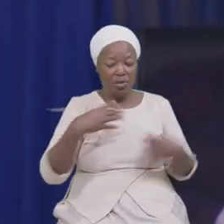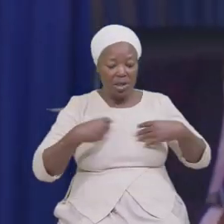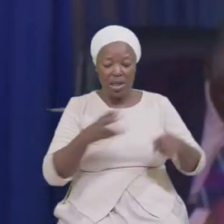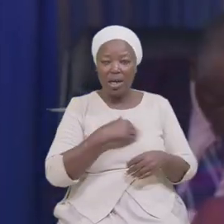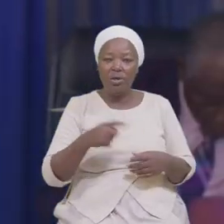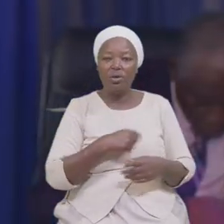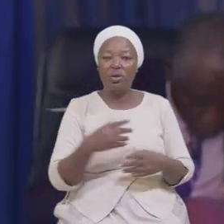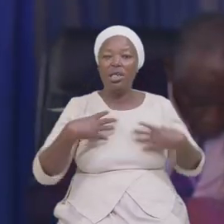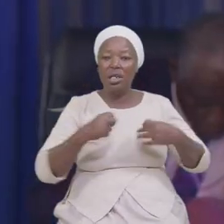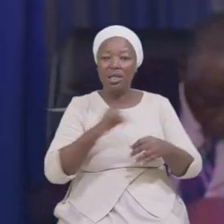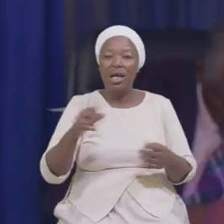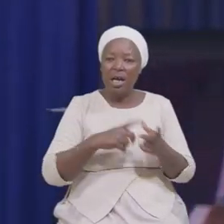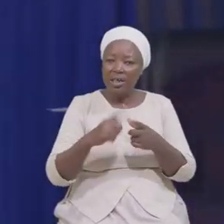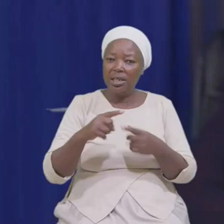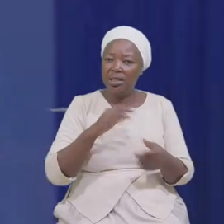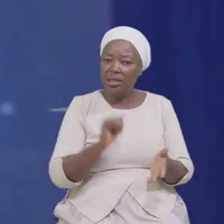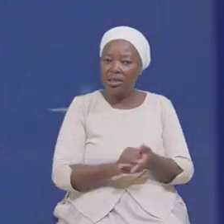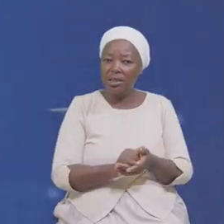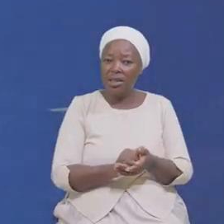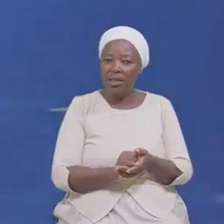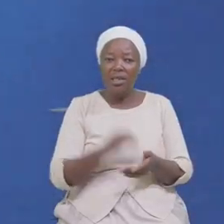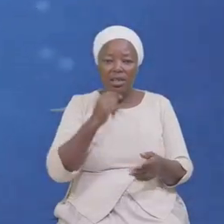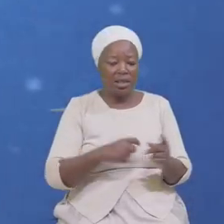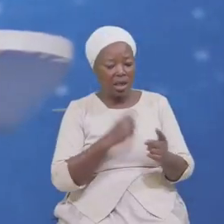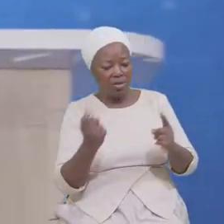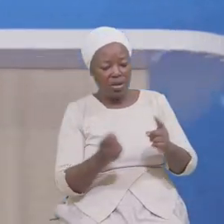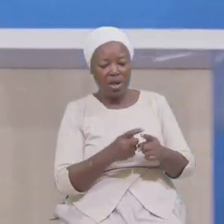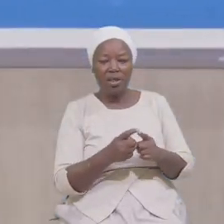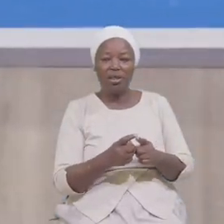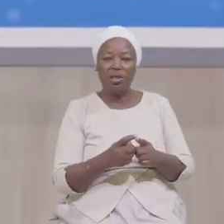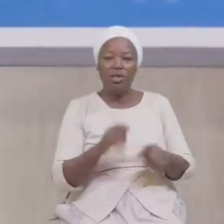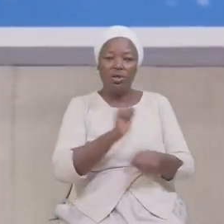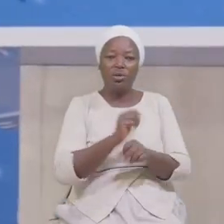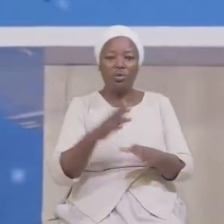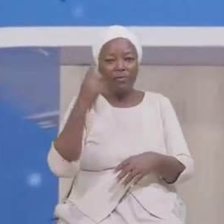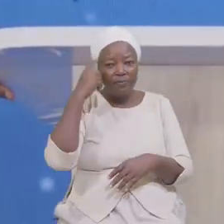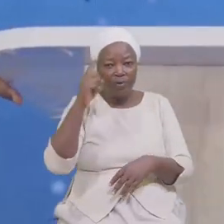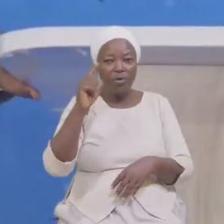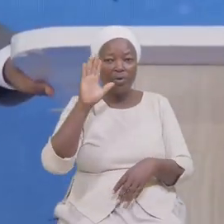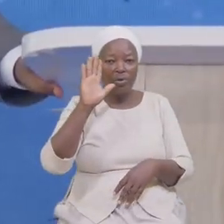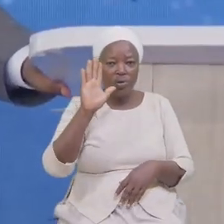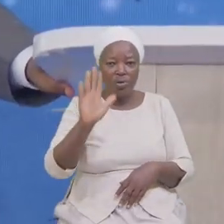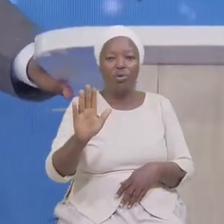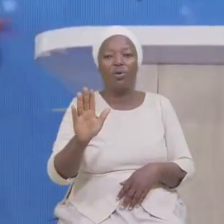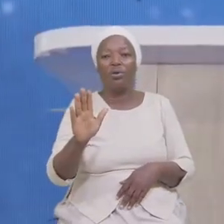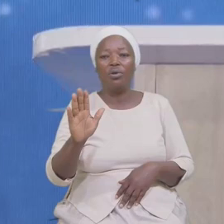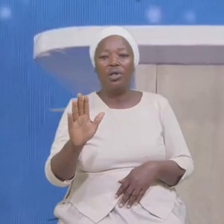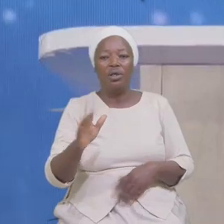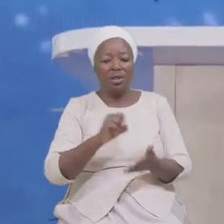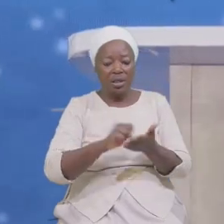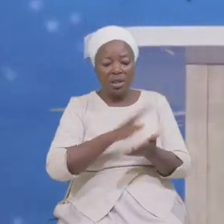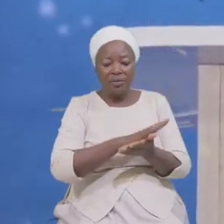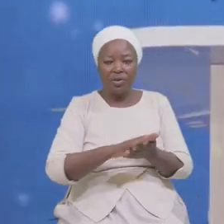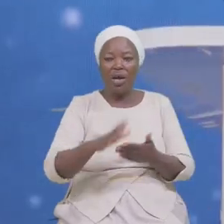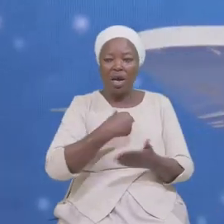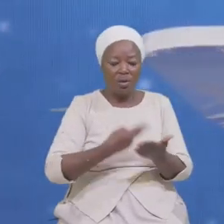the cornerstone for your sanctification and holiness. The Lord